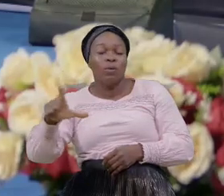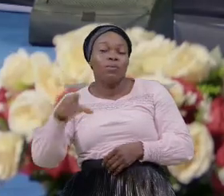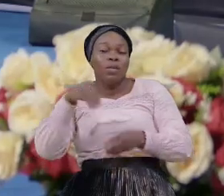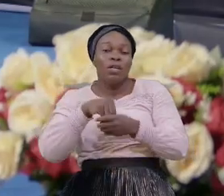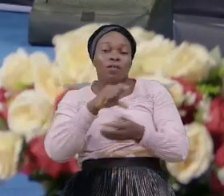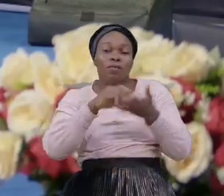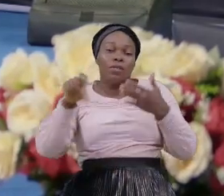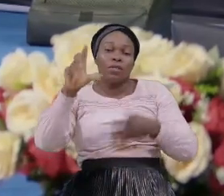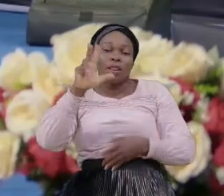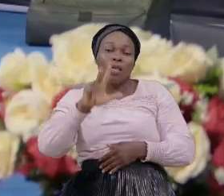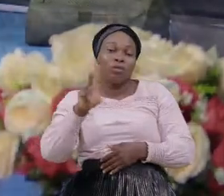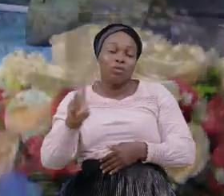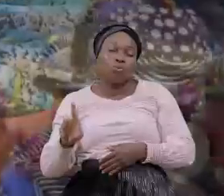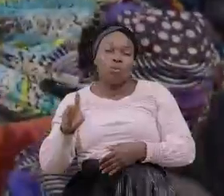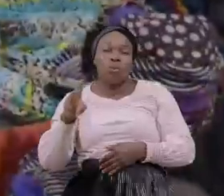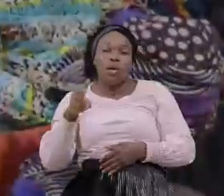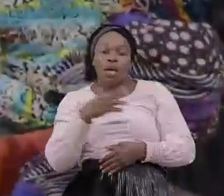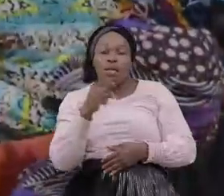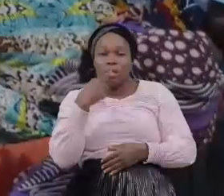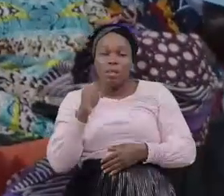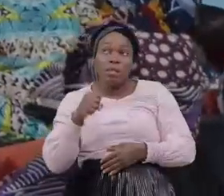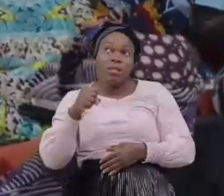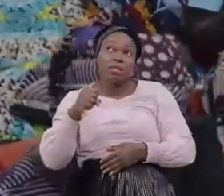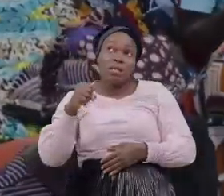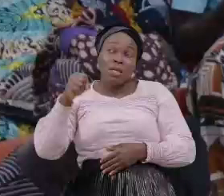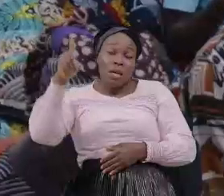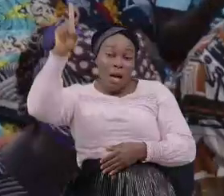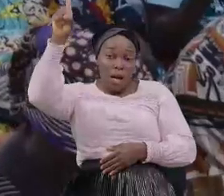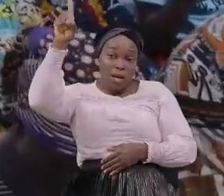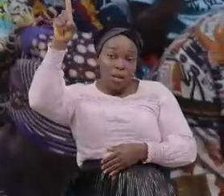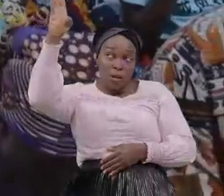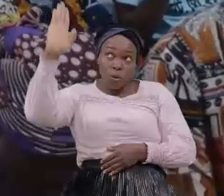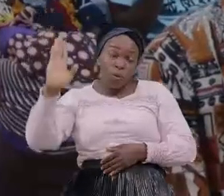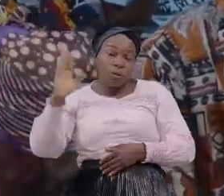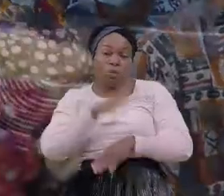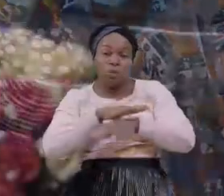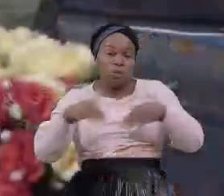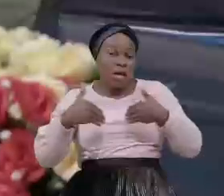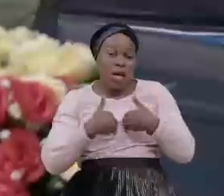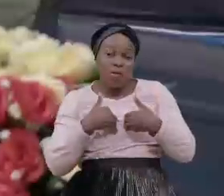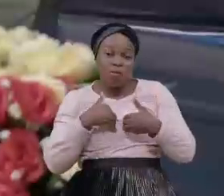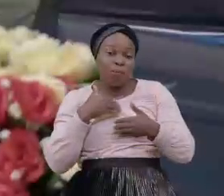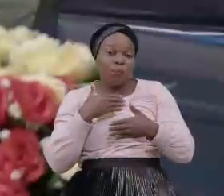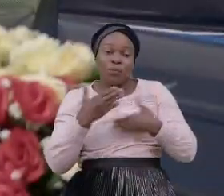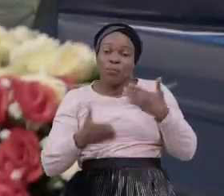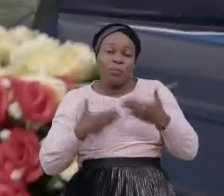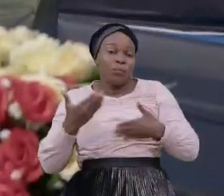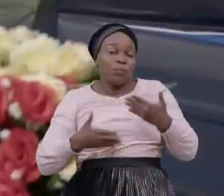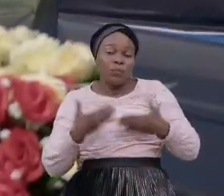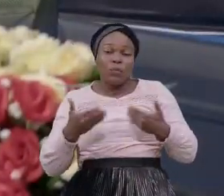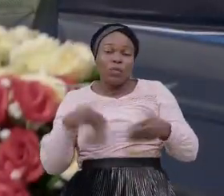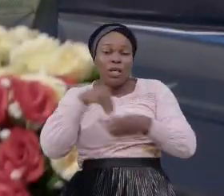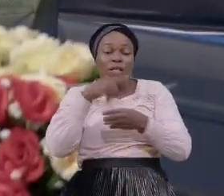for I have no pleasure in the death of him